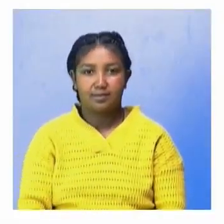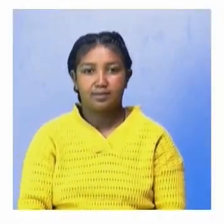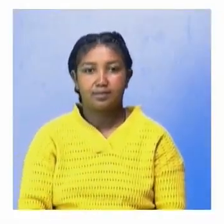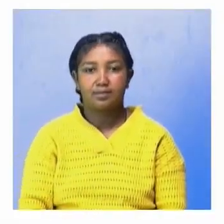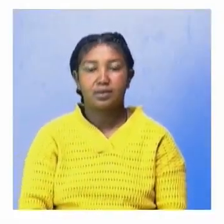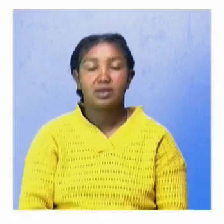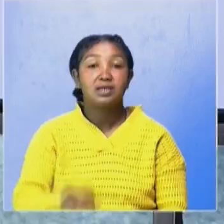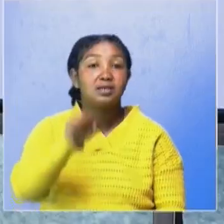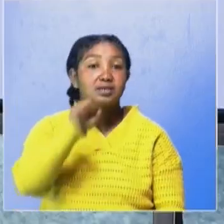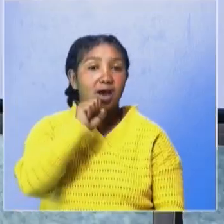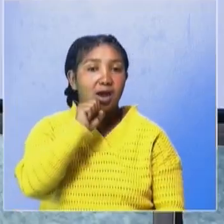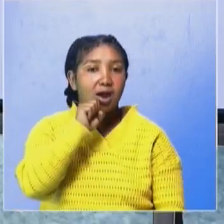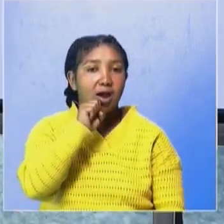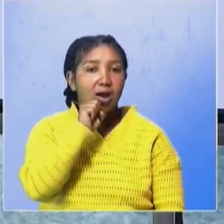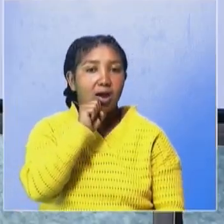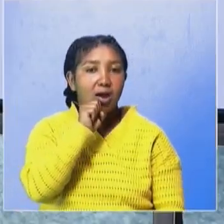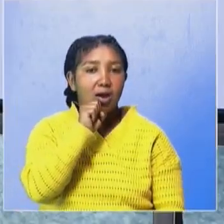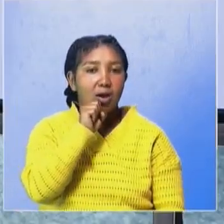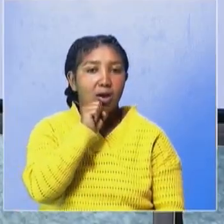Sarah